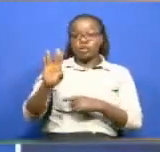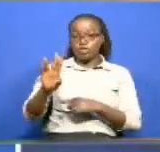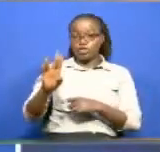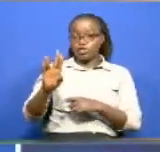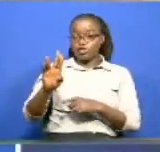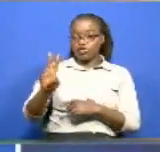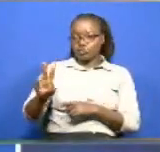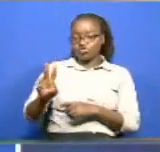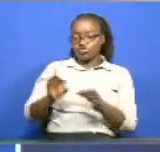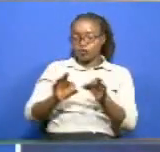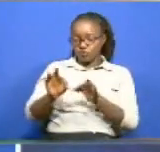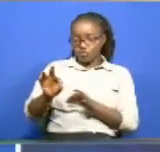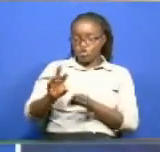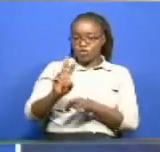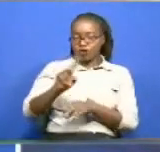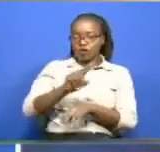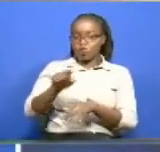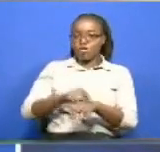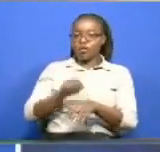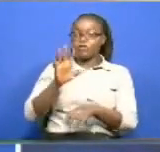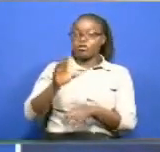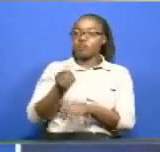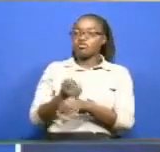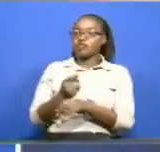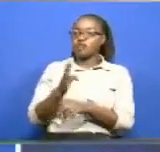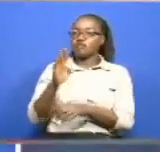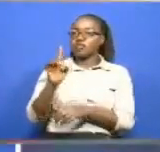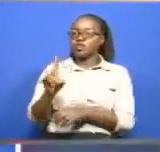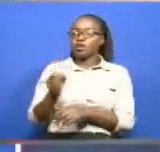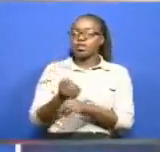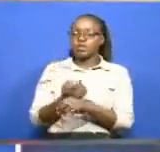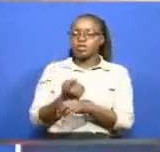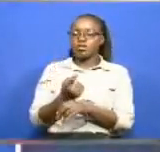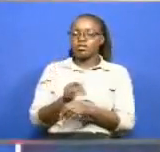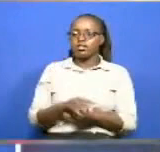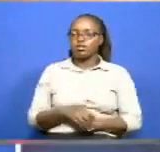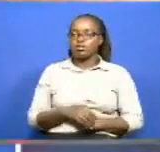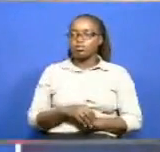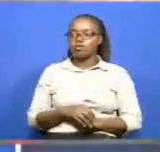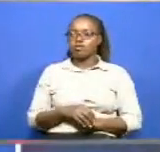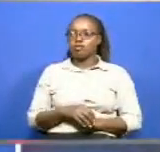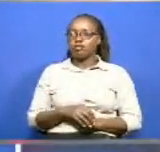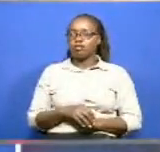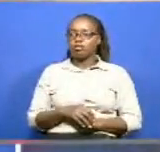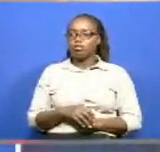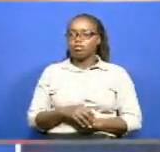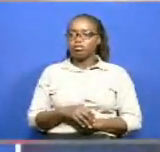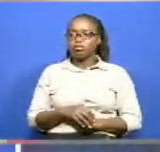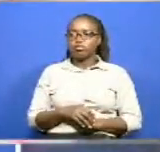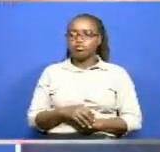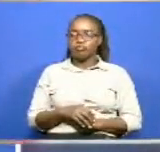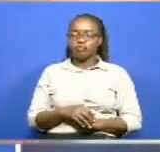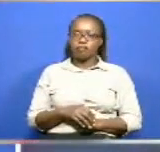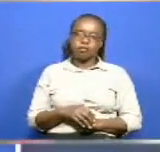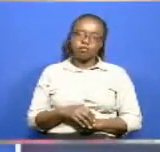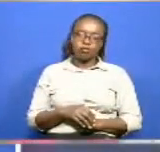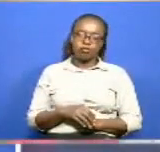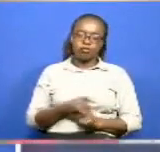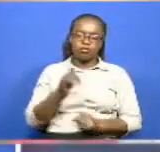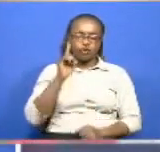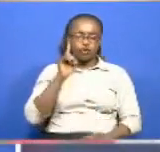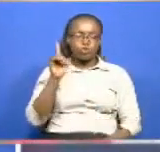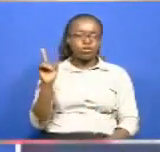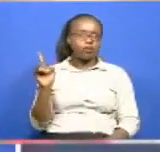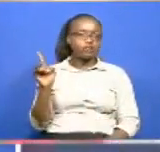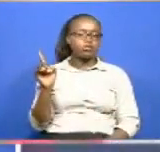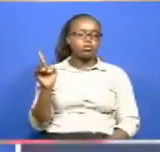in 2 hours, 5 minutes and 41 seconds. Is Kipchumba. Will it be an Ethiopian or a Kenyan